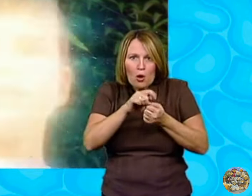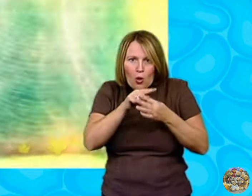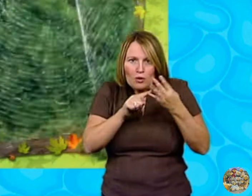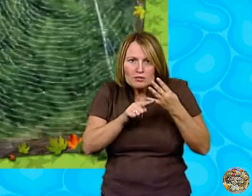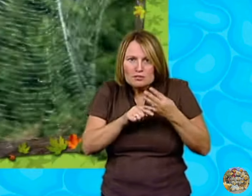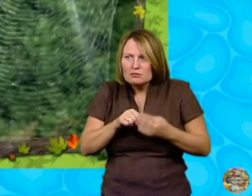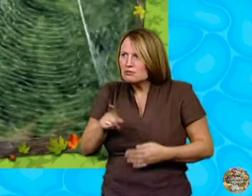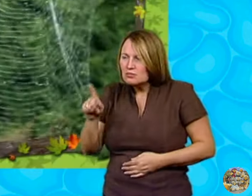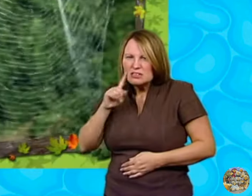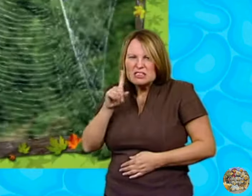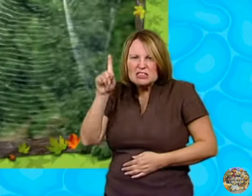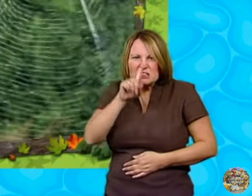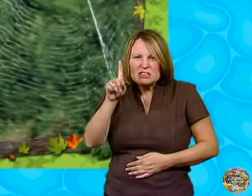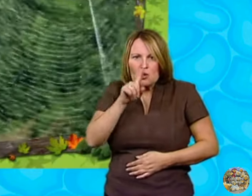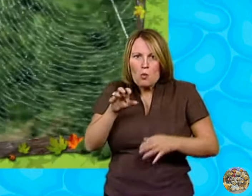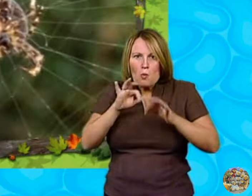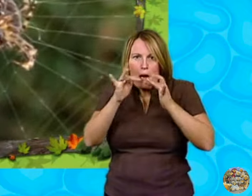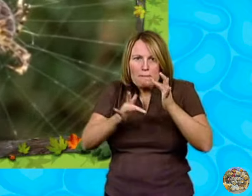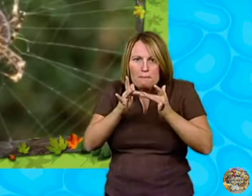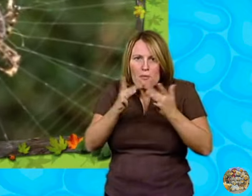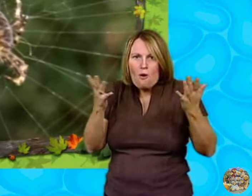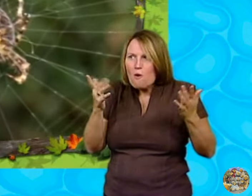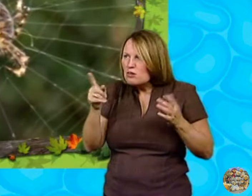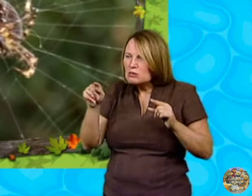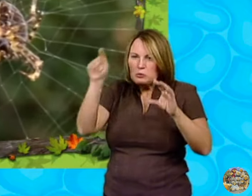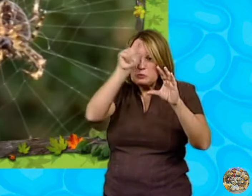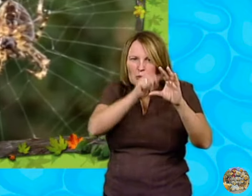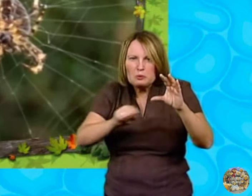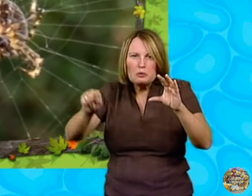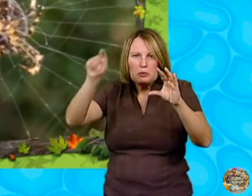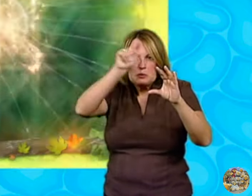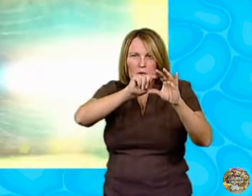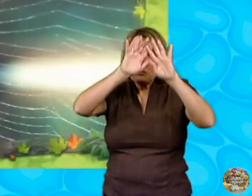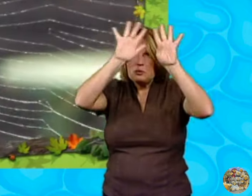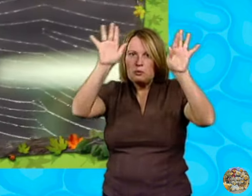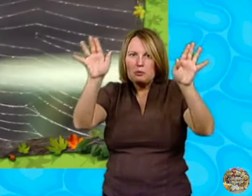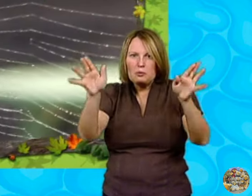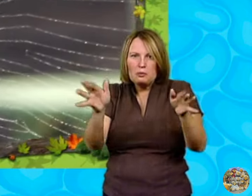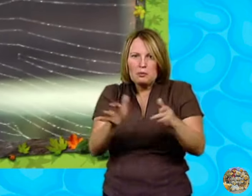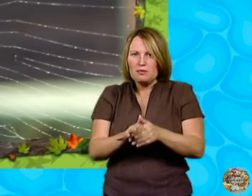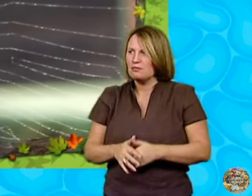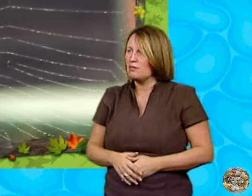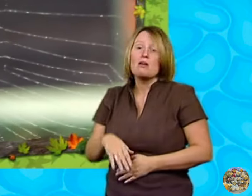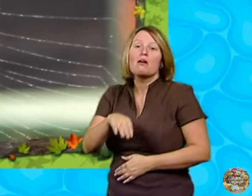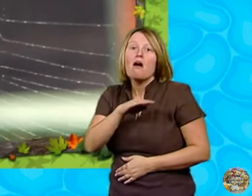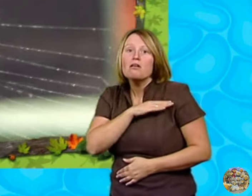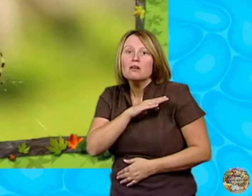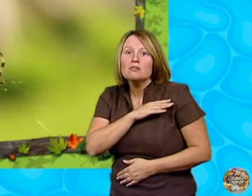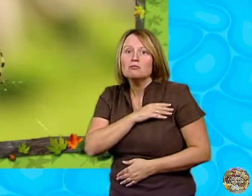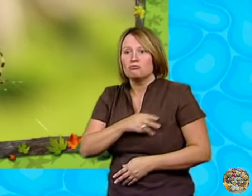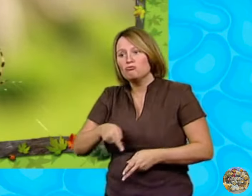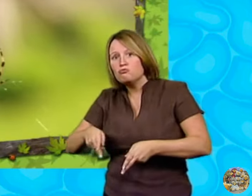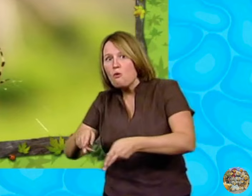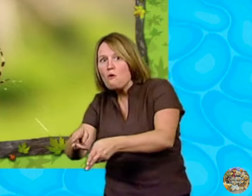clues. Look for their large circular web with a spiral pattern. Look in gardens across doorways